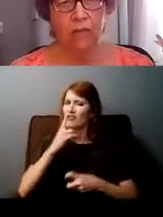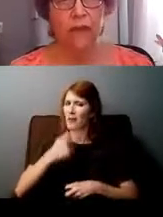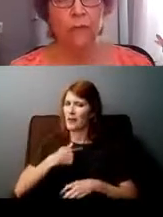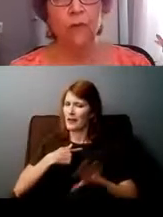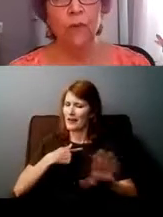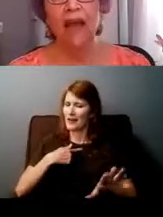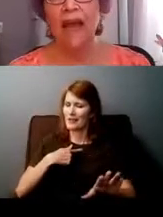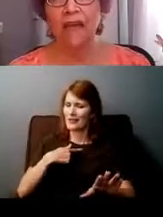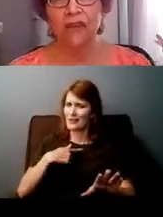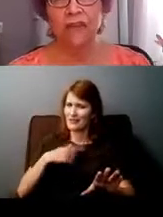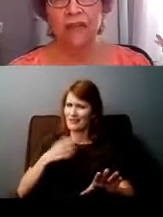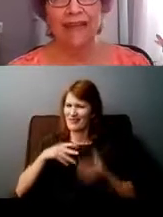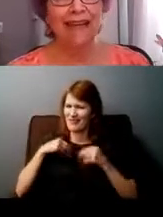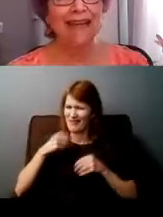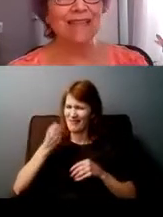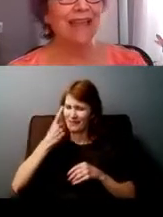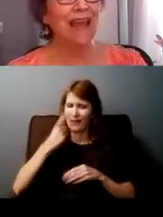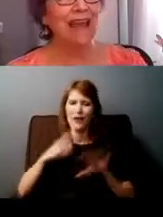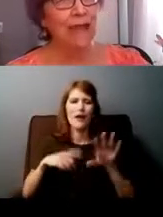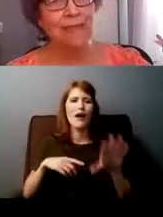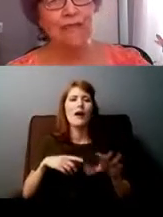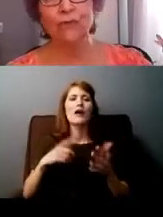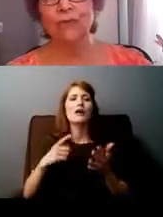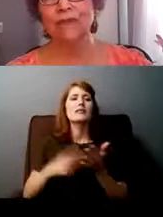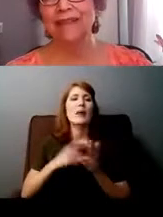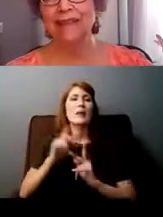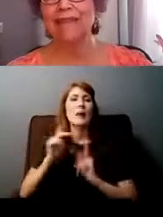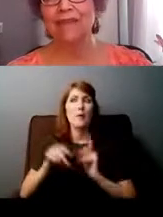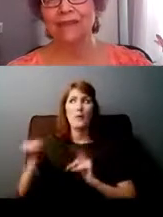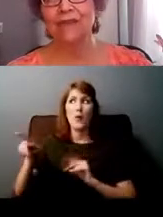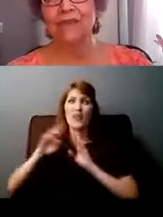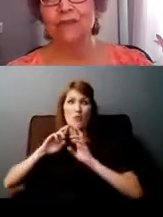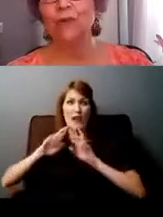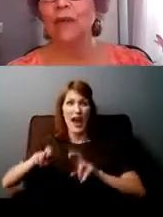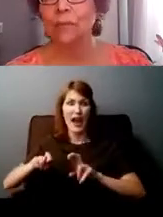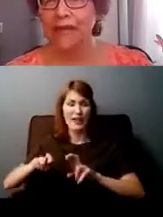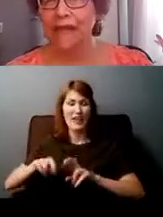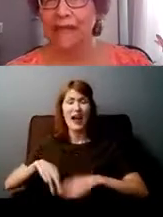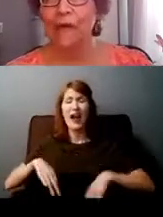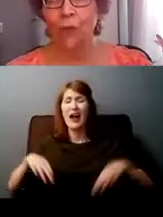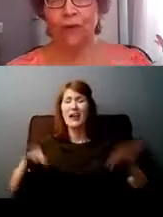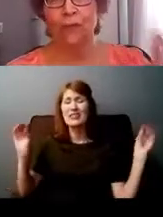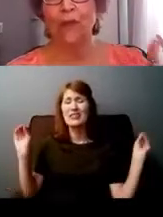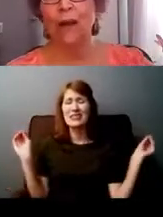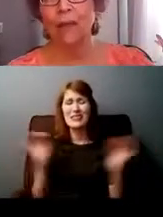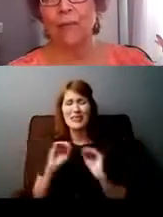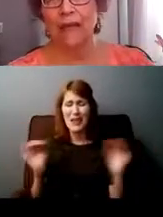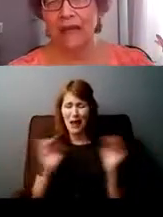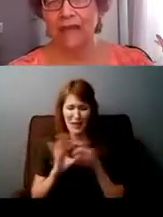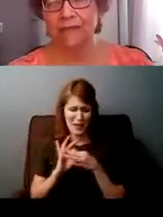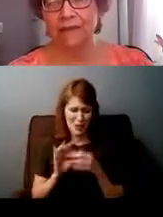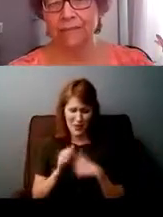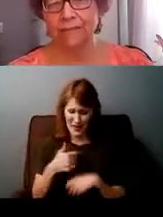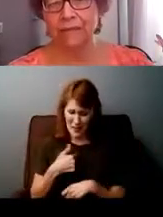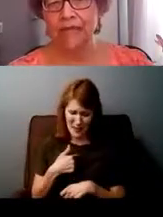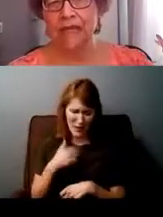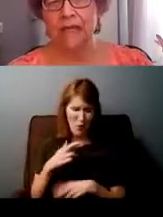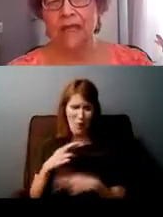Sometimes people react and it has absolutely nothing to do with me or the problem at